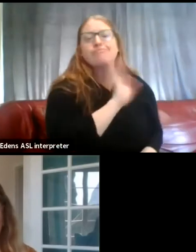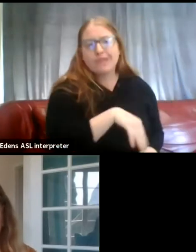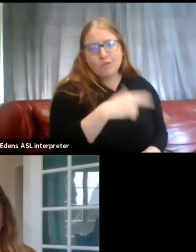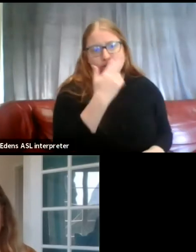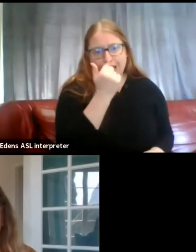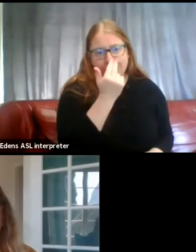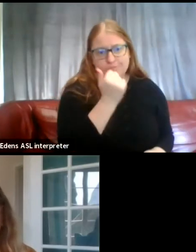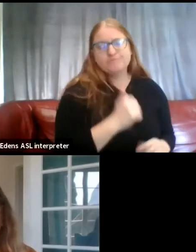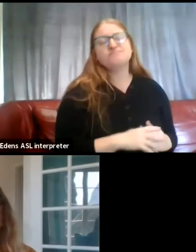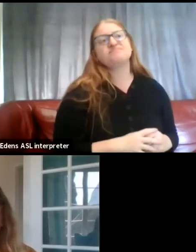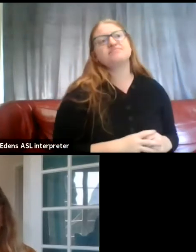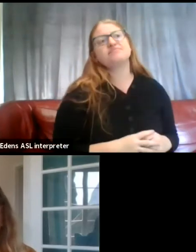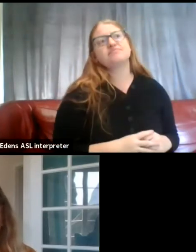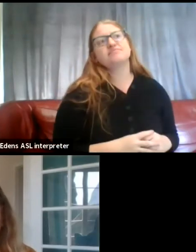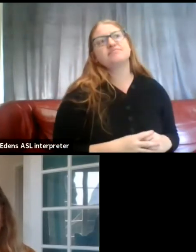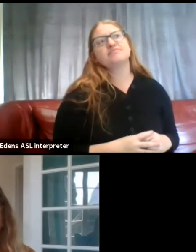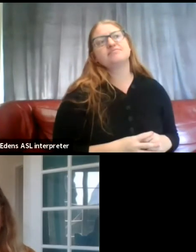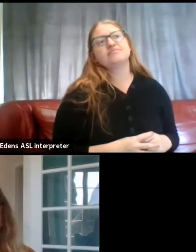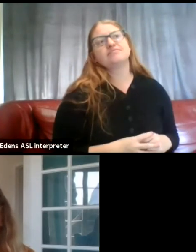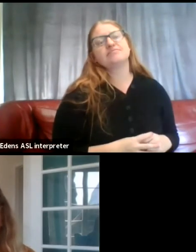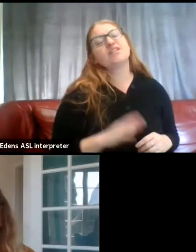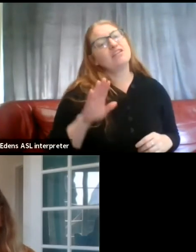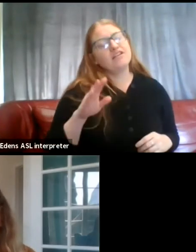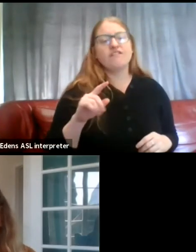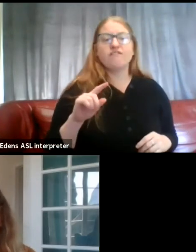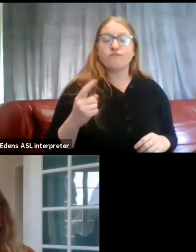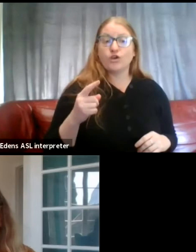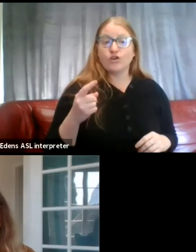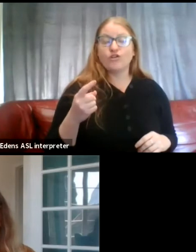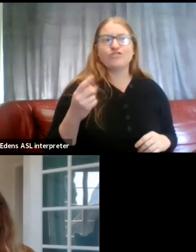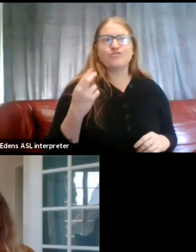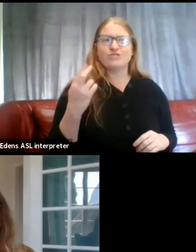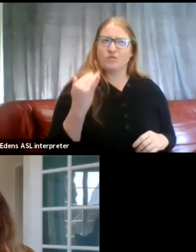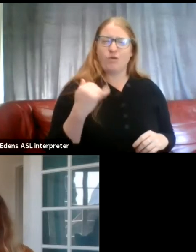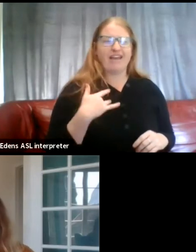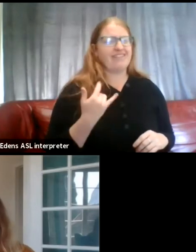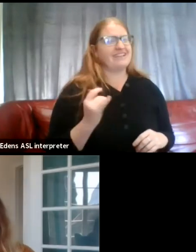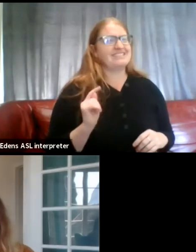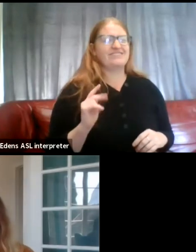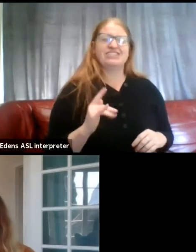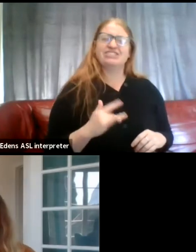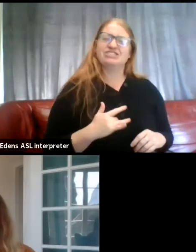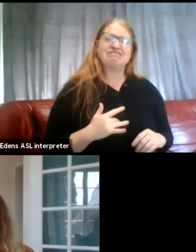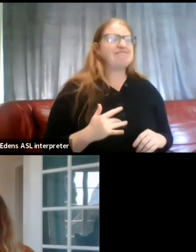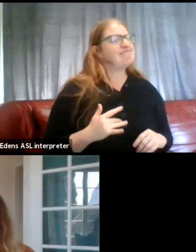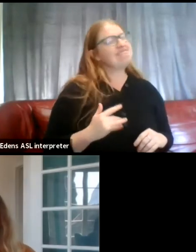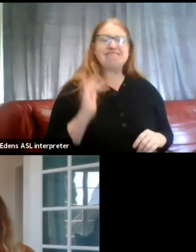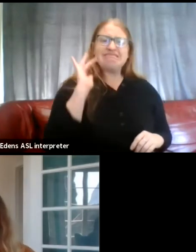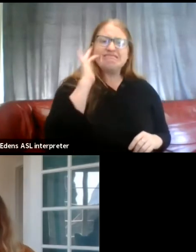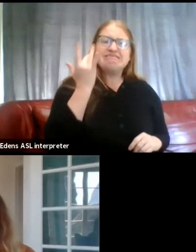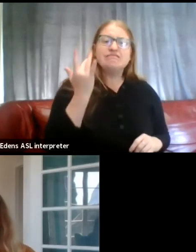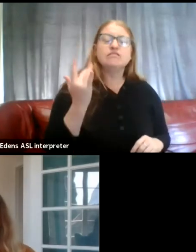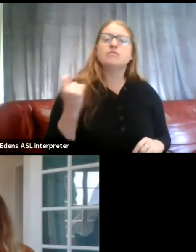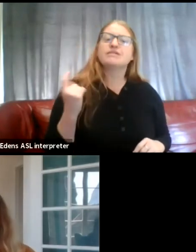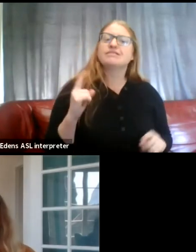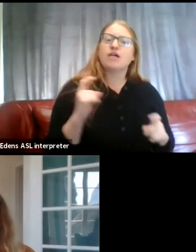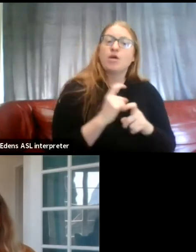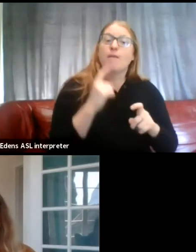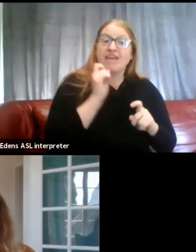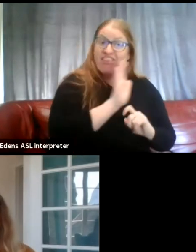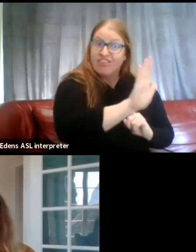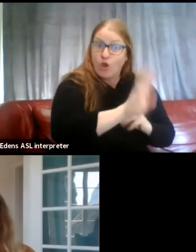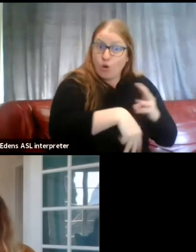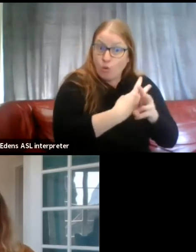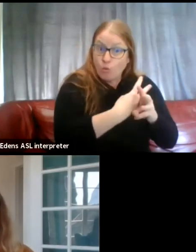that somebody, first of all, the reason stuff on that show made me cringe is complicated, because the world that's being portrayed there is definitely a